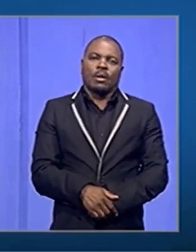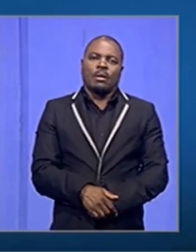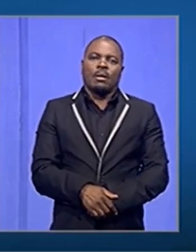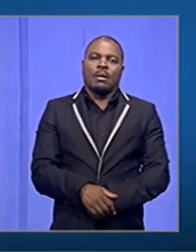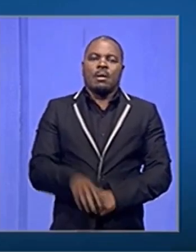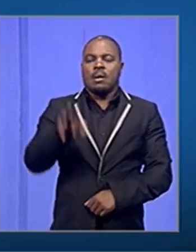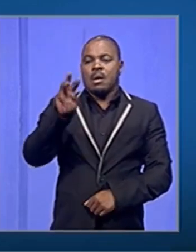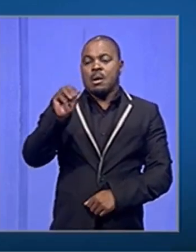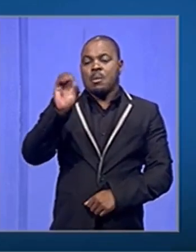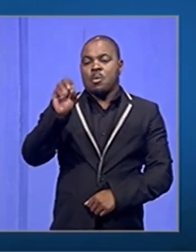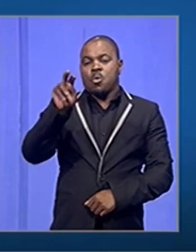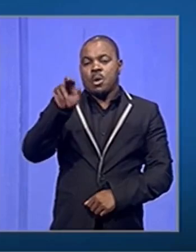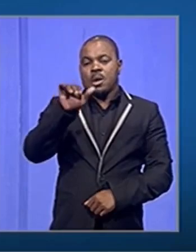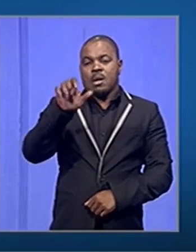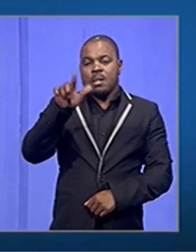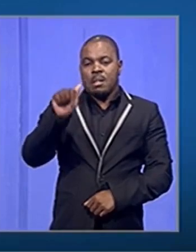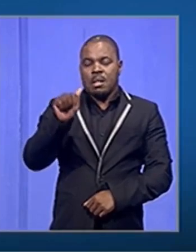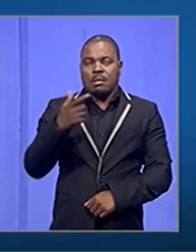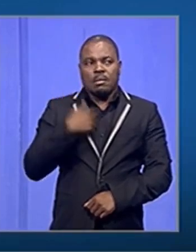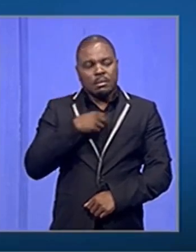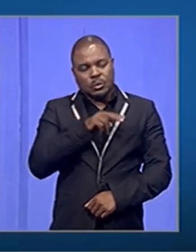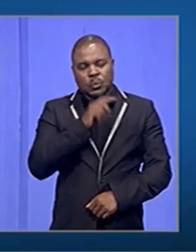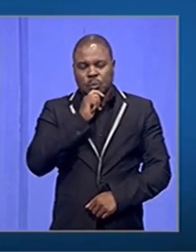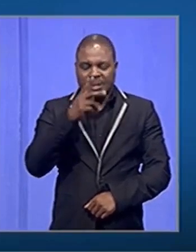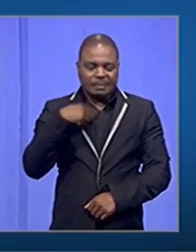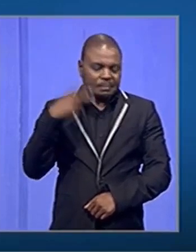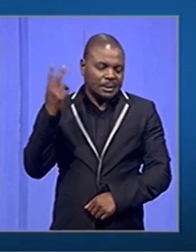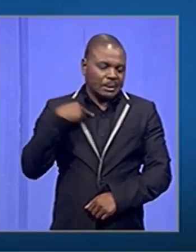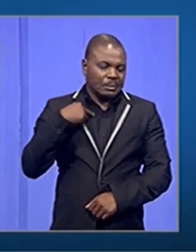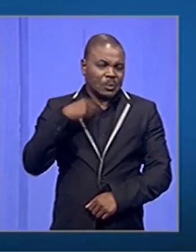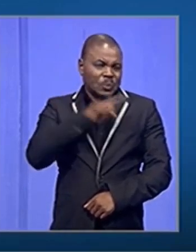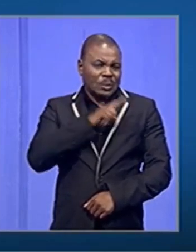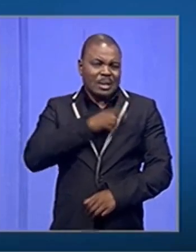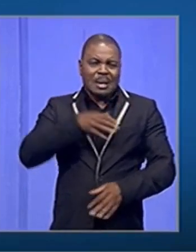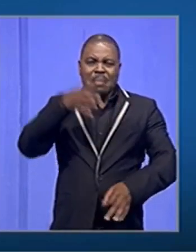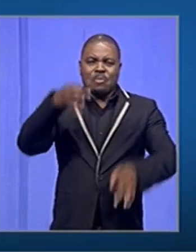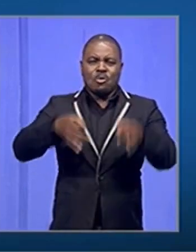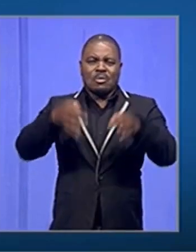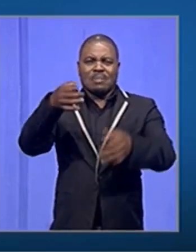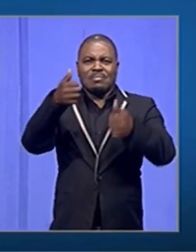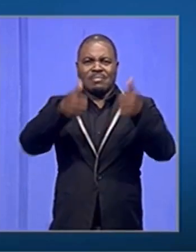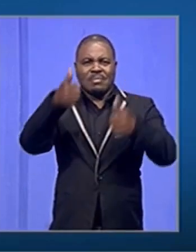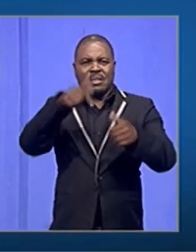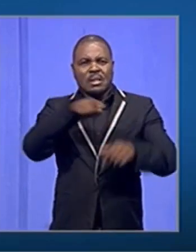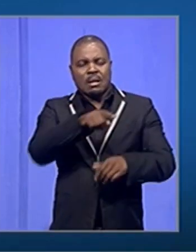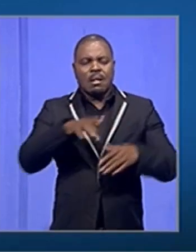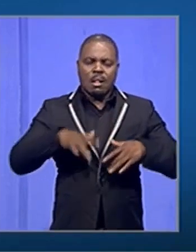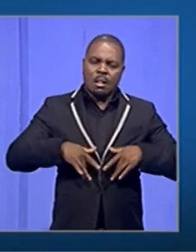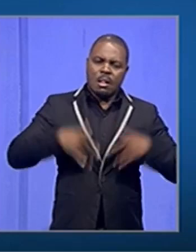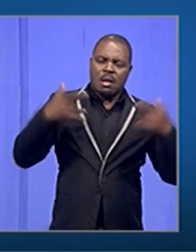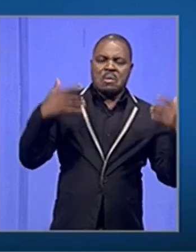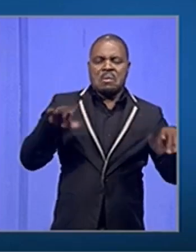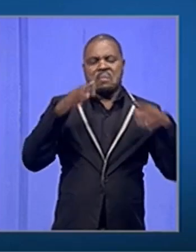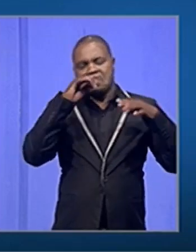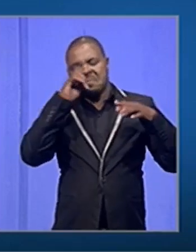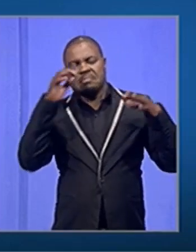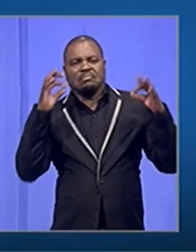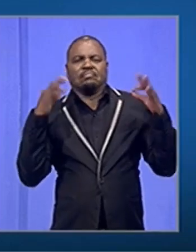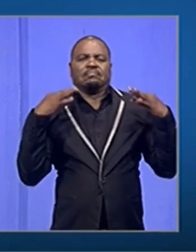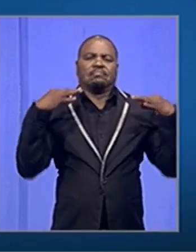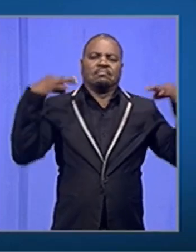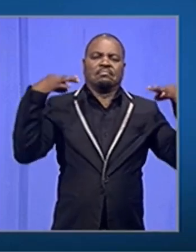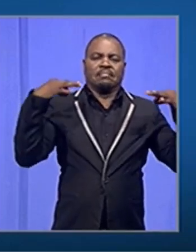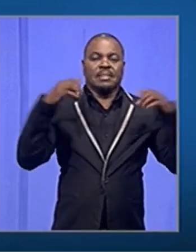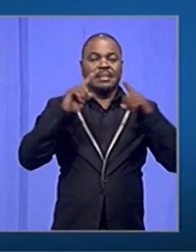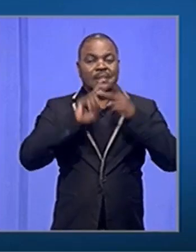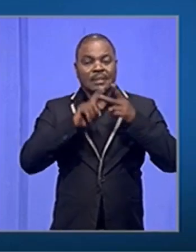Matome Charles Munyela ke tloga ke le manyami ka maitshwaro a boradipolitiki bao ba phelang maphelo a manobonobo mo le